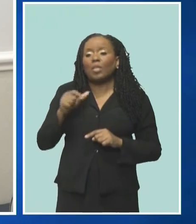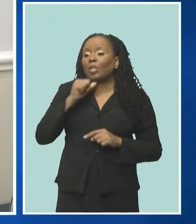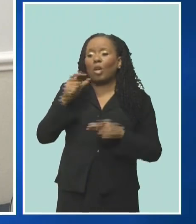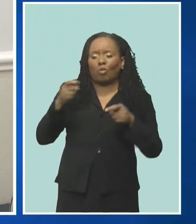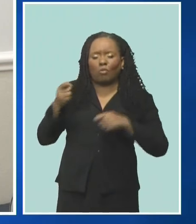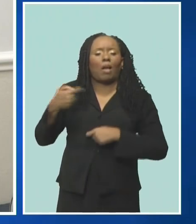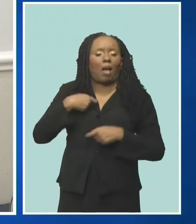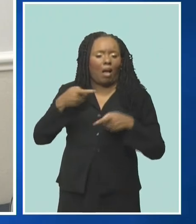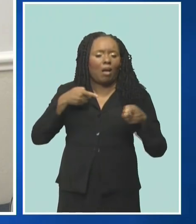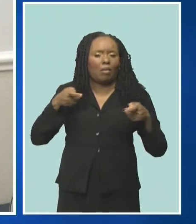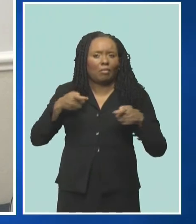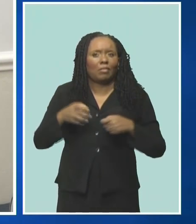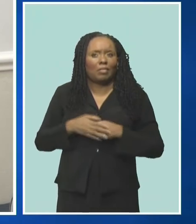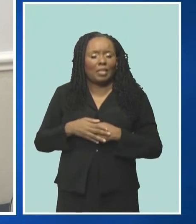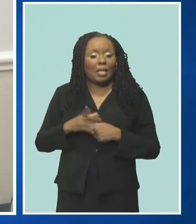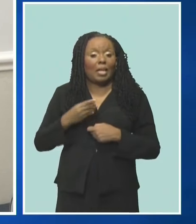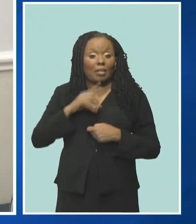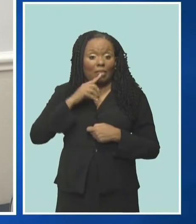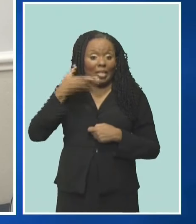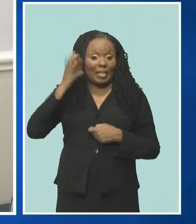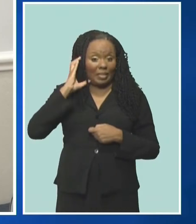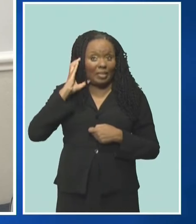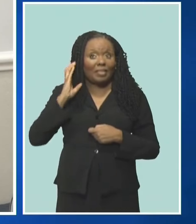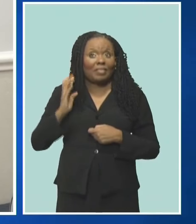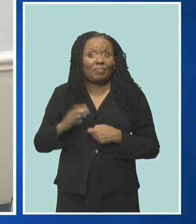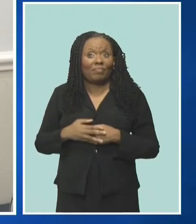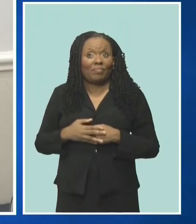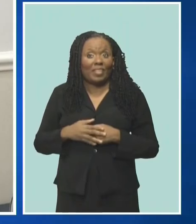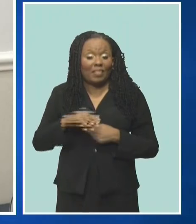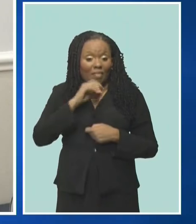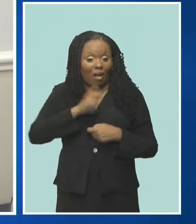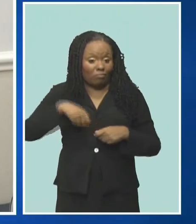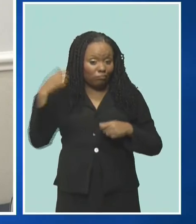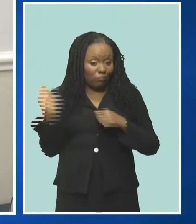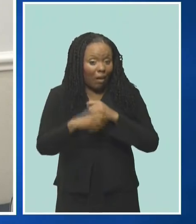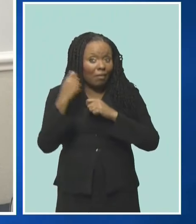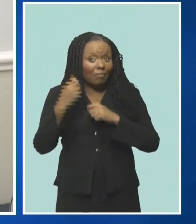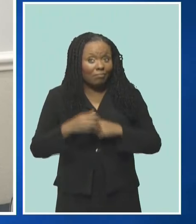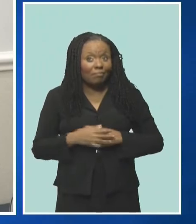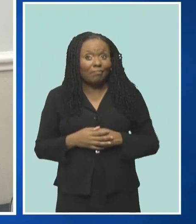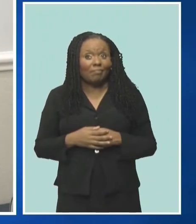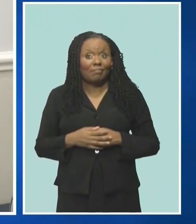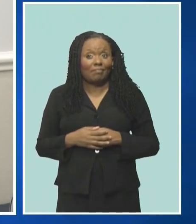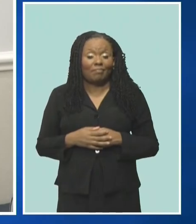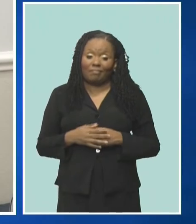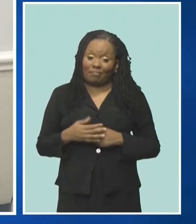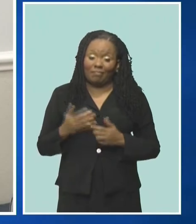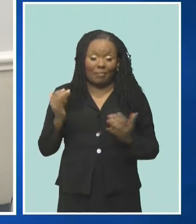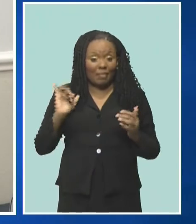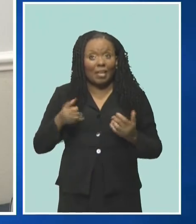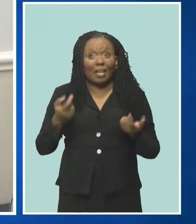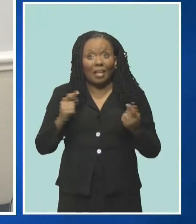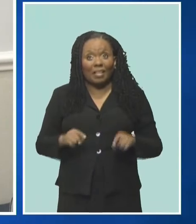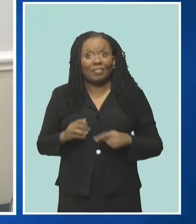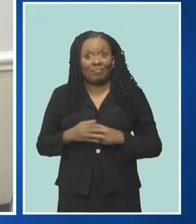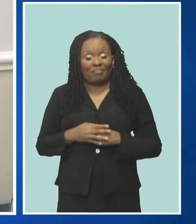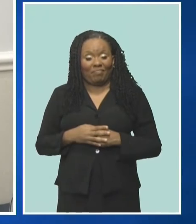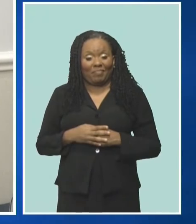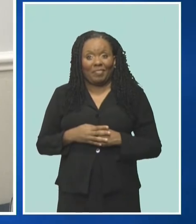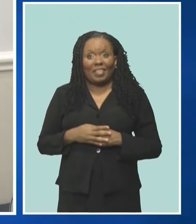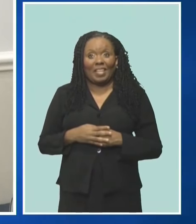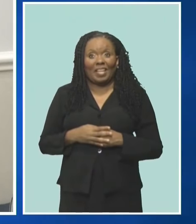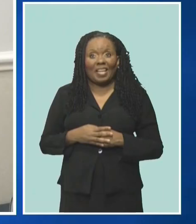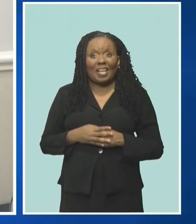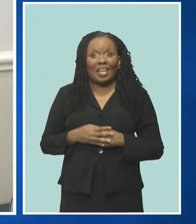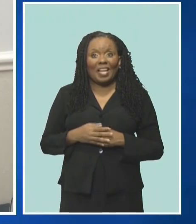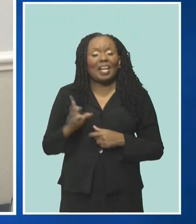is my house. And you better listen to her. No, next come the doubt. the bank a minute. Oh, you pass. She said, shut